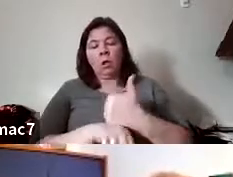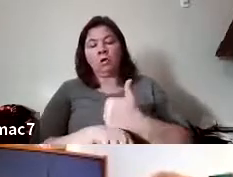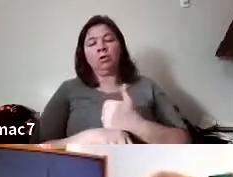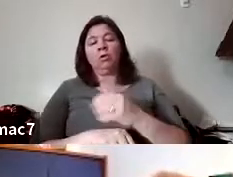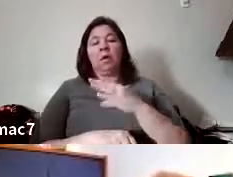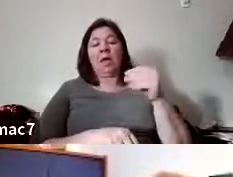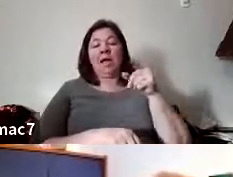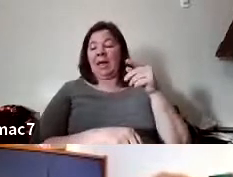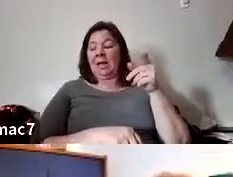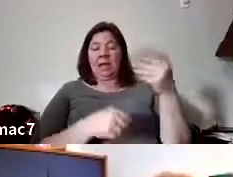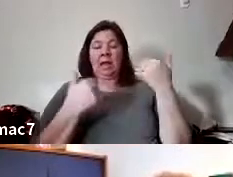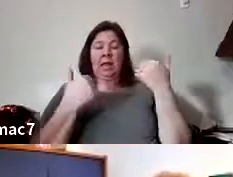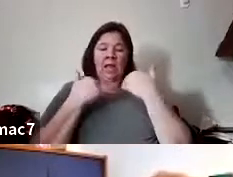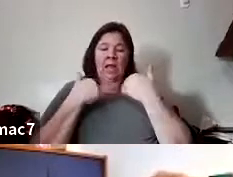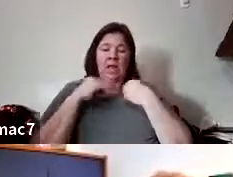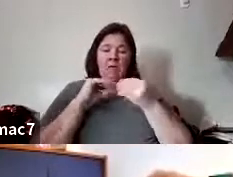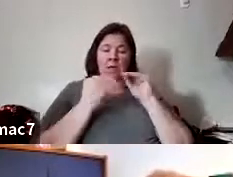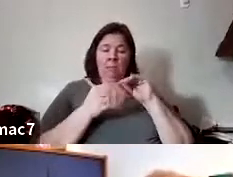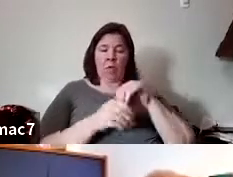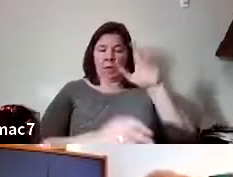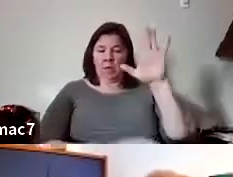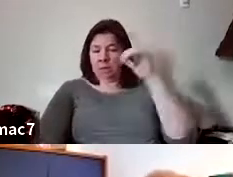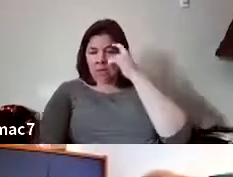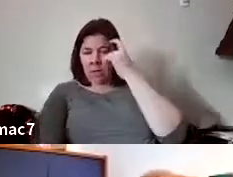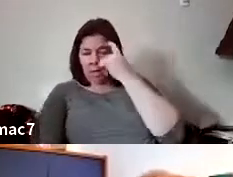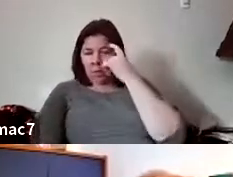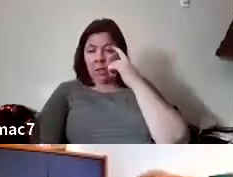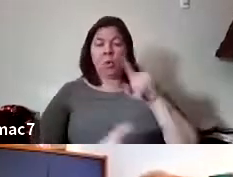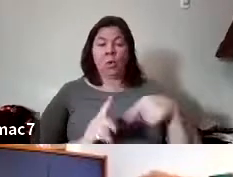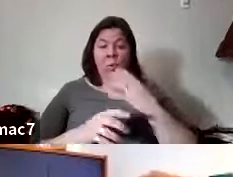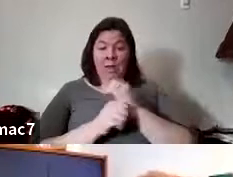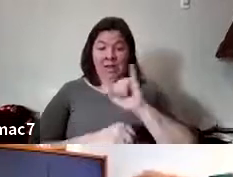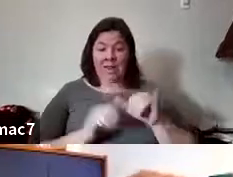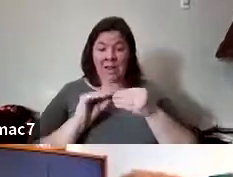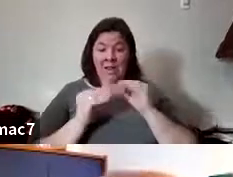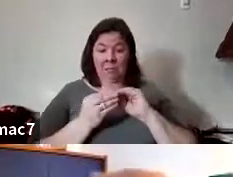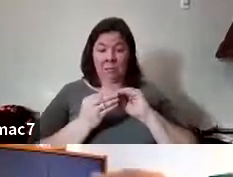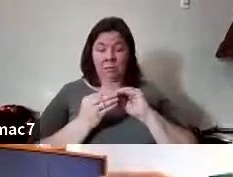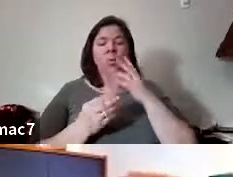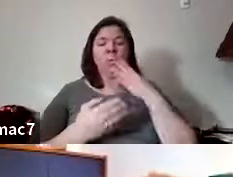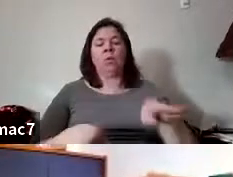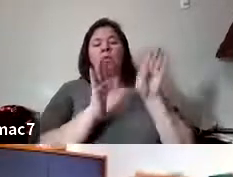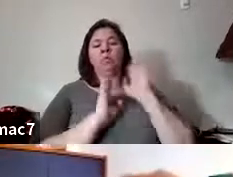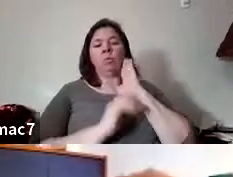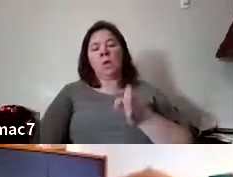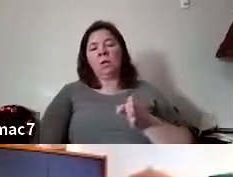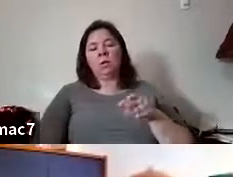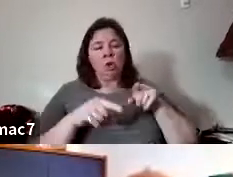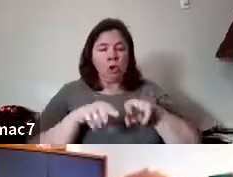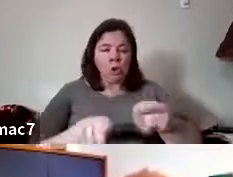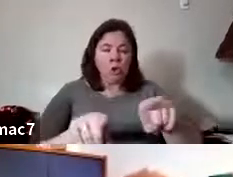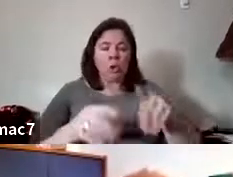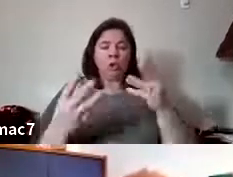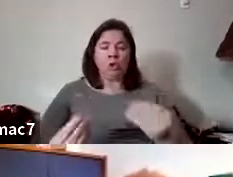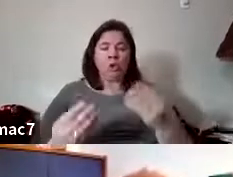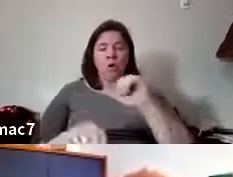he has a particular number in mind. And once we get to that number, it's going to end during soft launch. And we said that